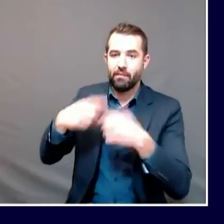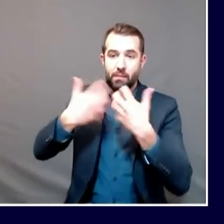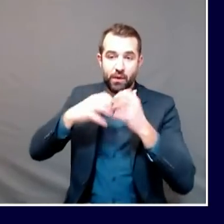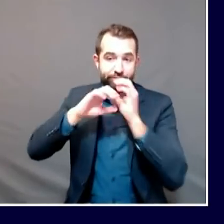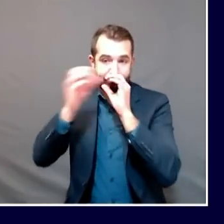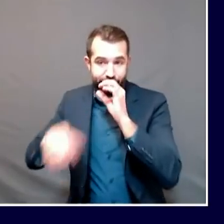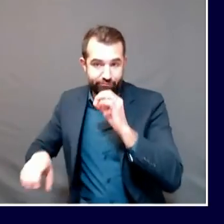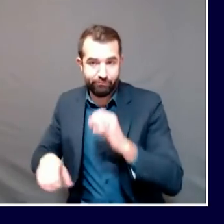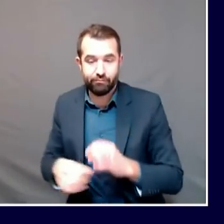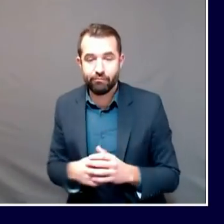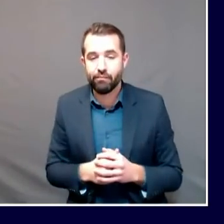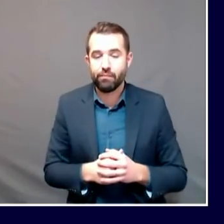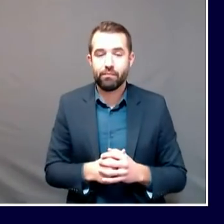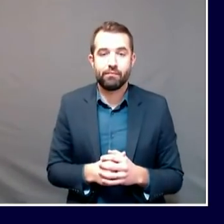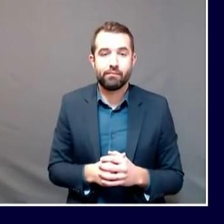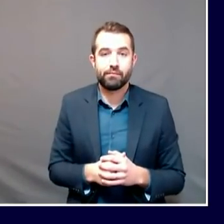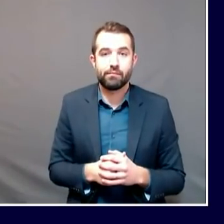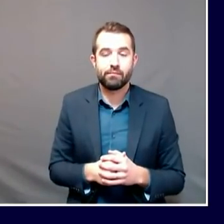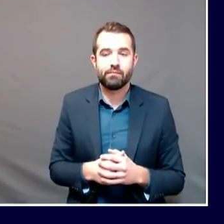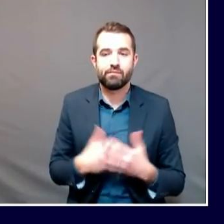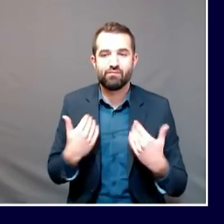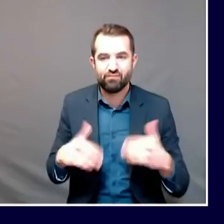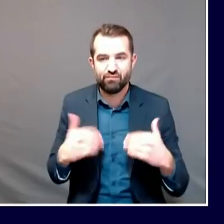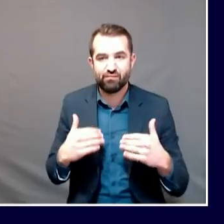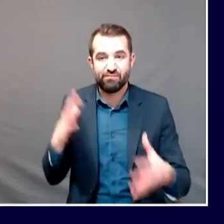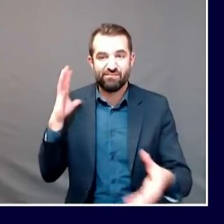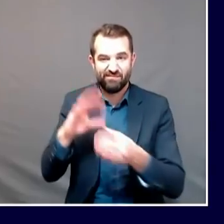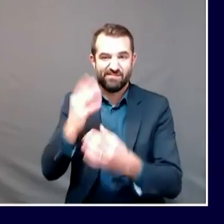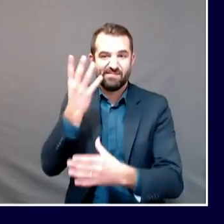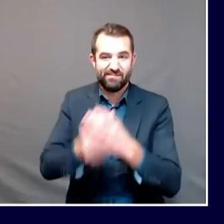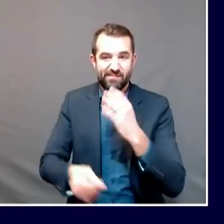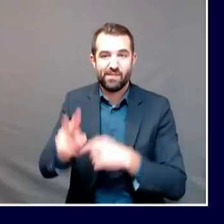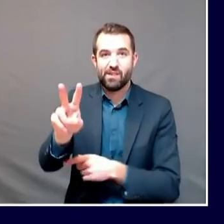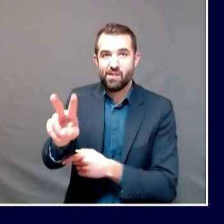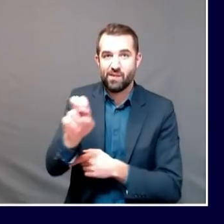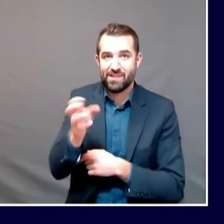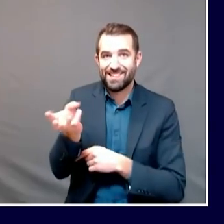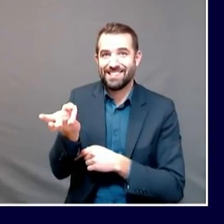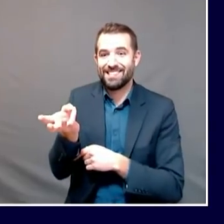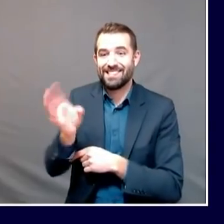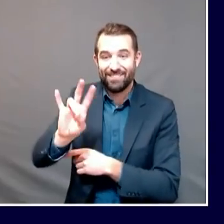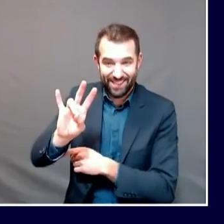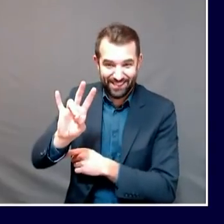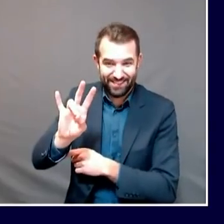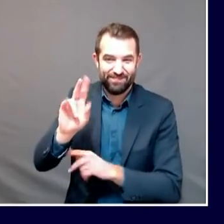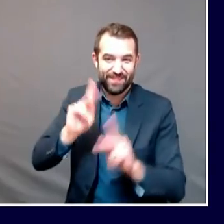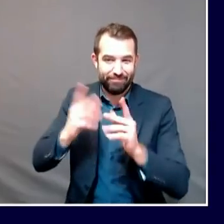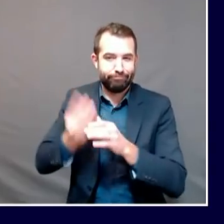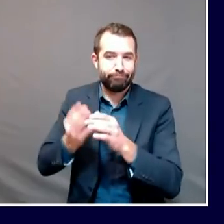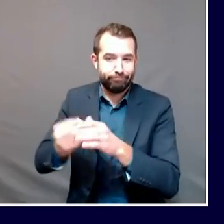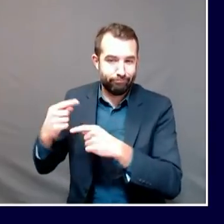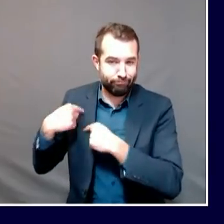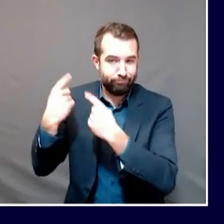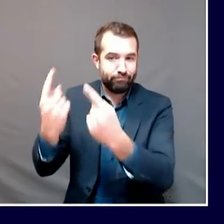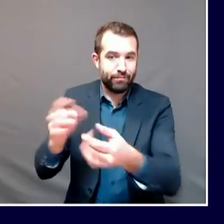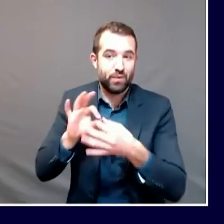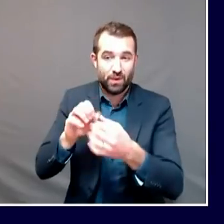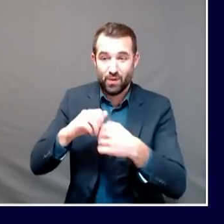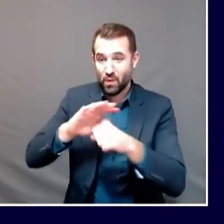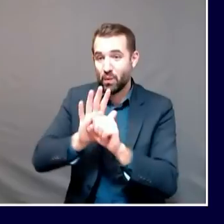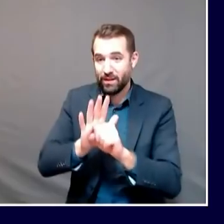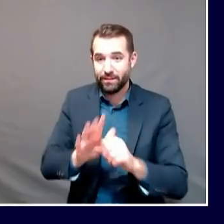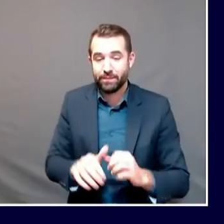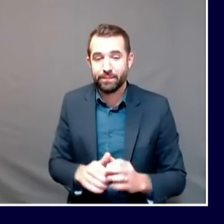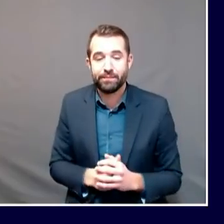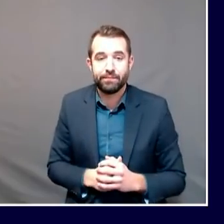Sadly, 267 people have died with COVID-19 since we recorded our first case. And among all